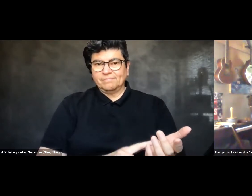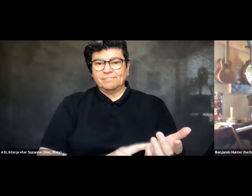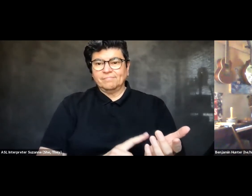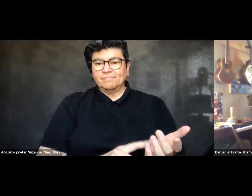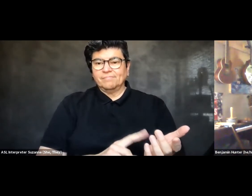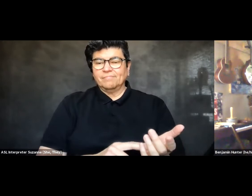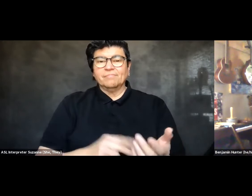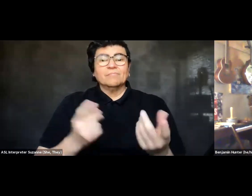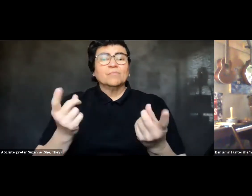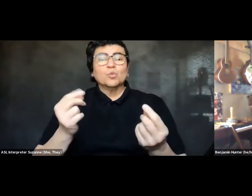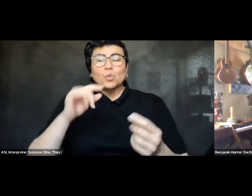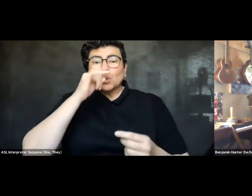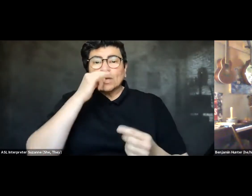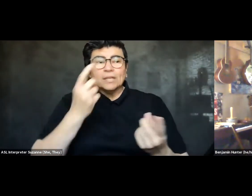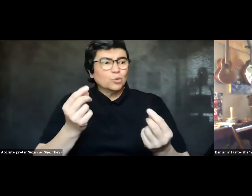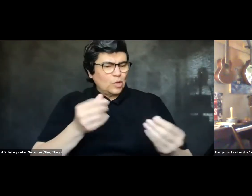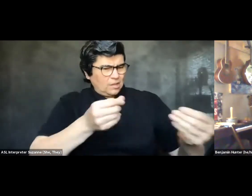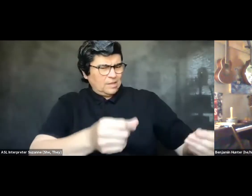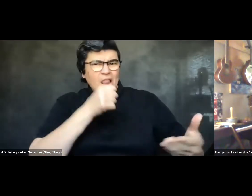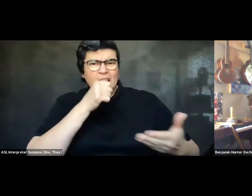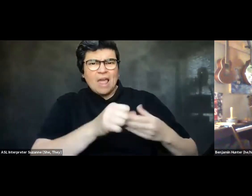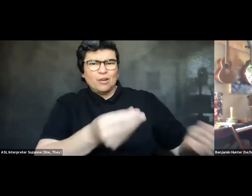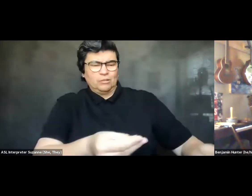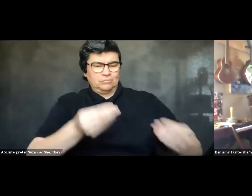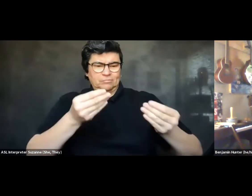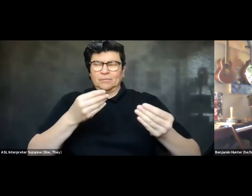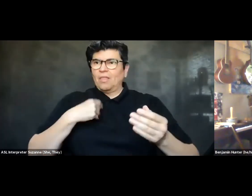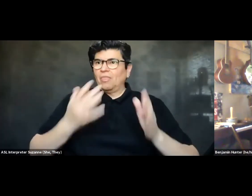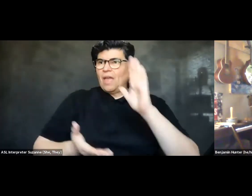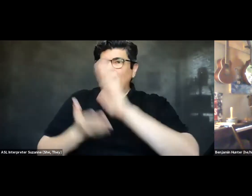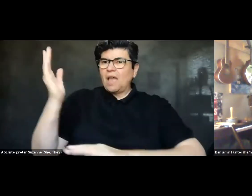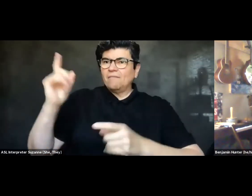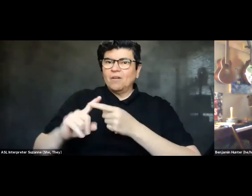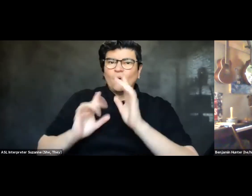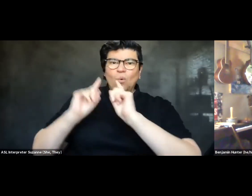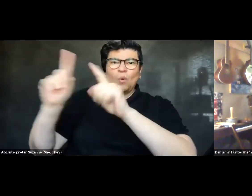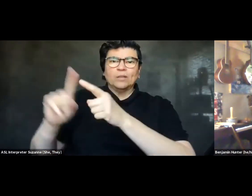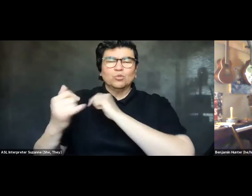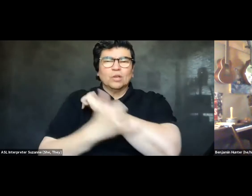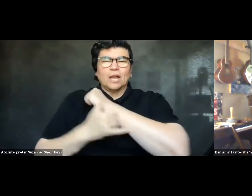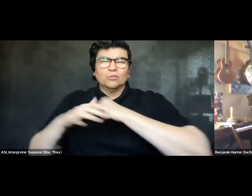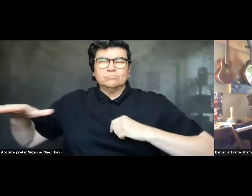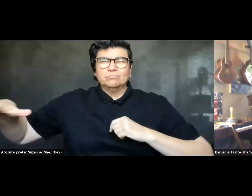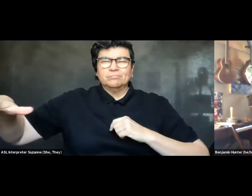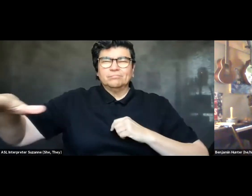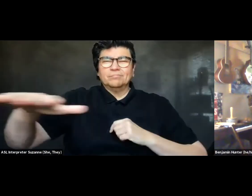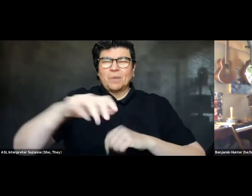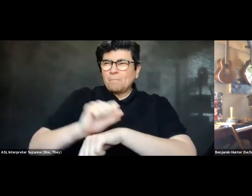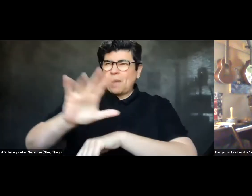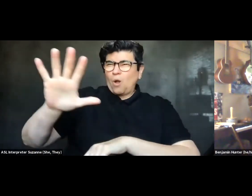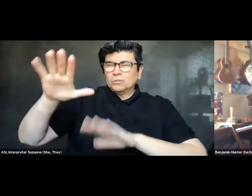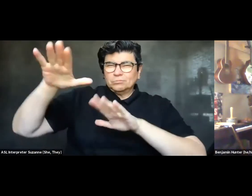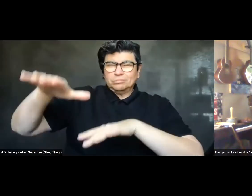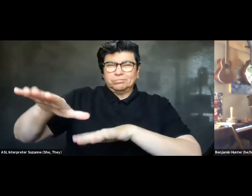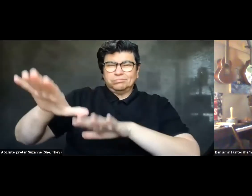Went off in the country, went off in the country, to the mountains, to